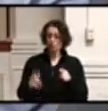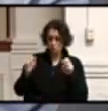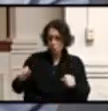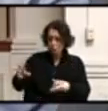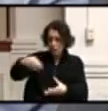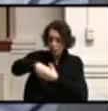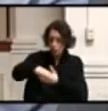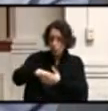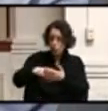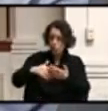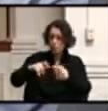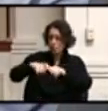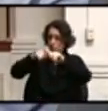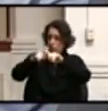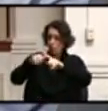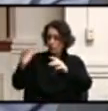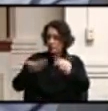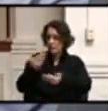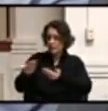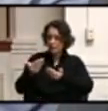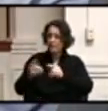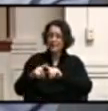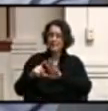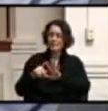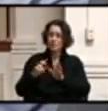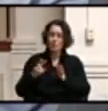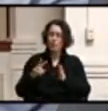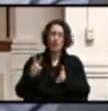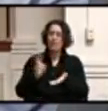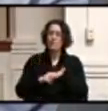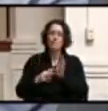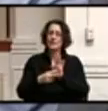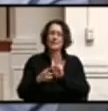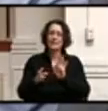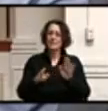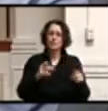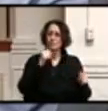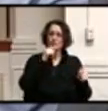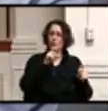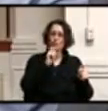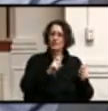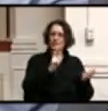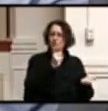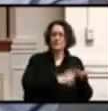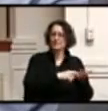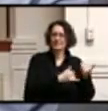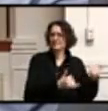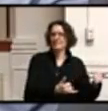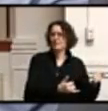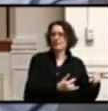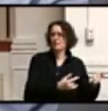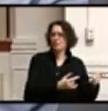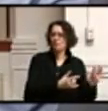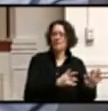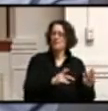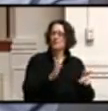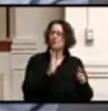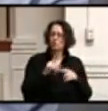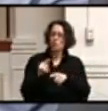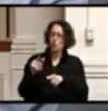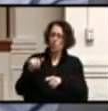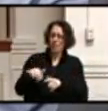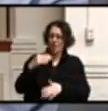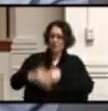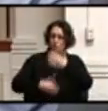going to find things out and not need those people going forward. And I think that maybe it's premature to do it that